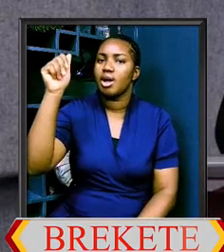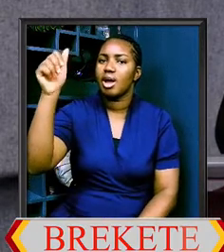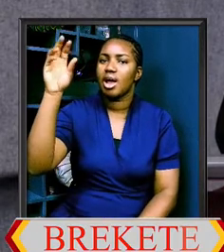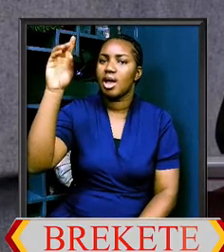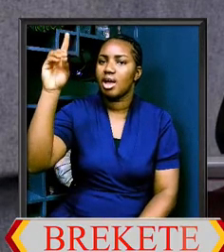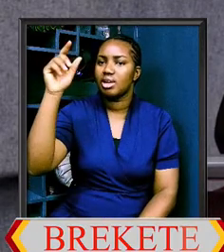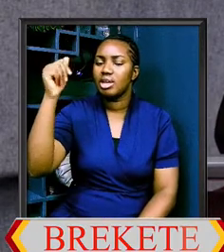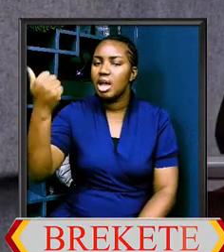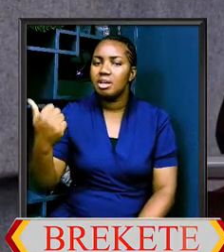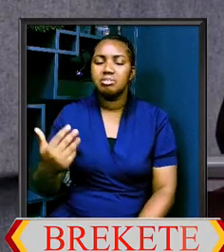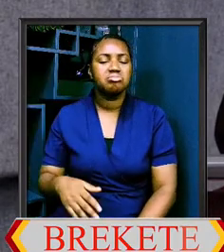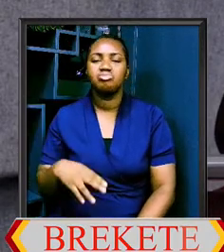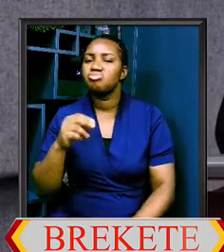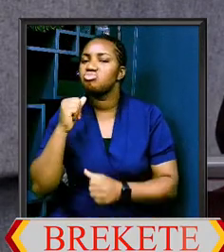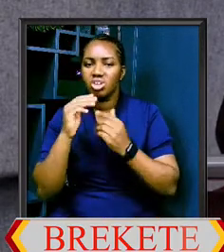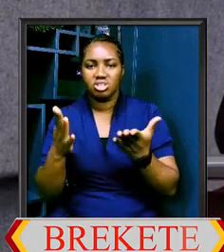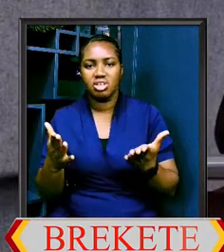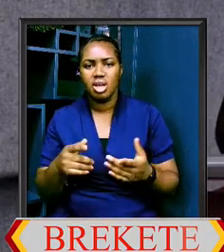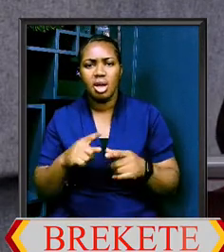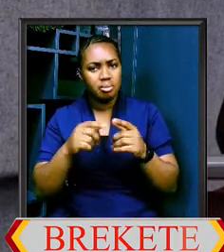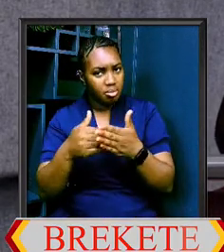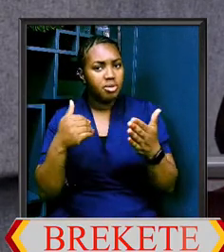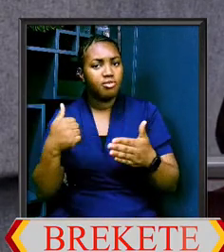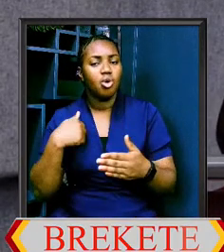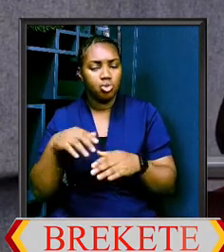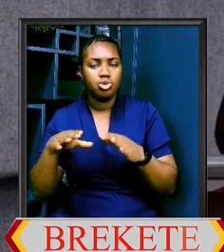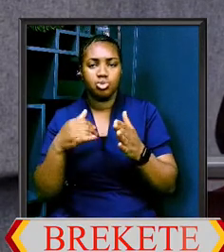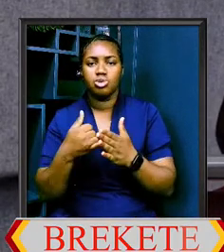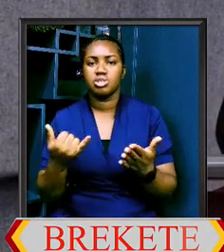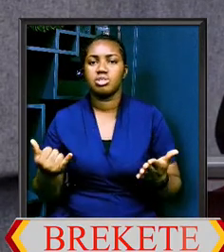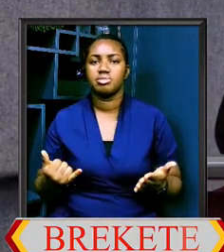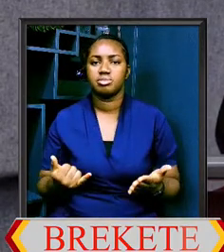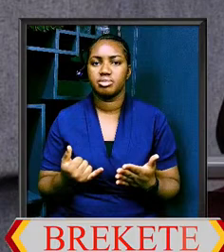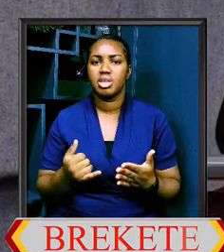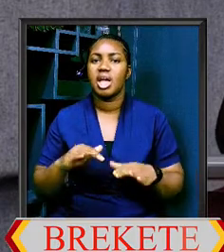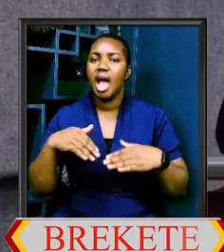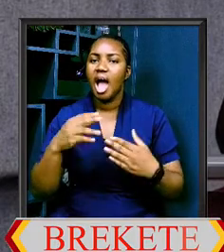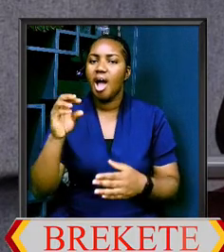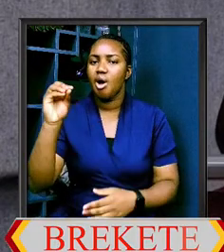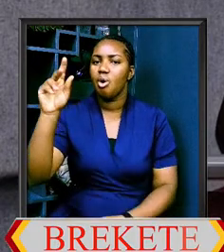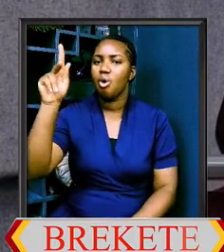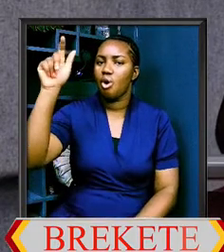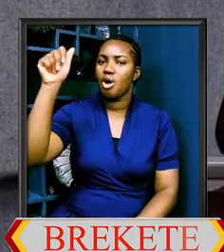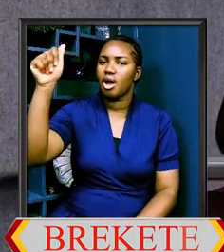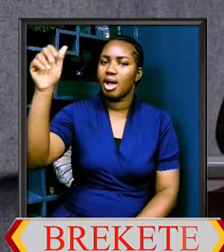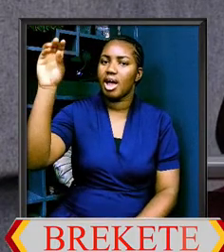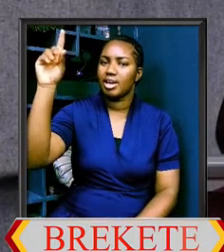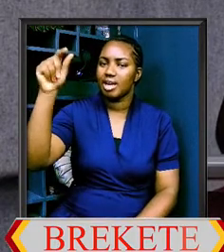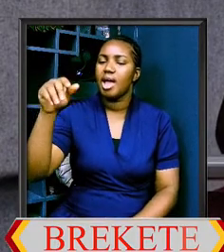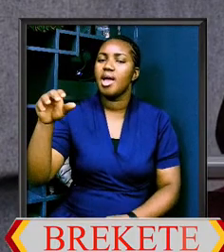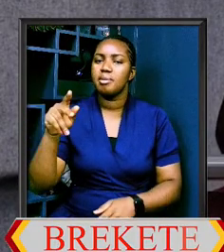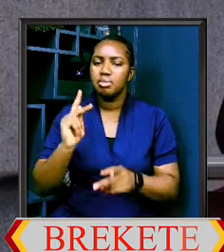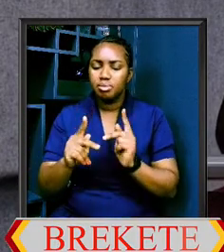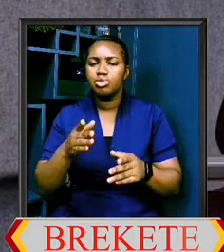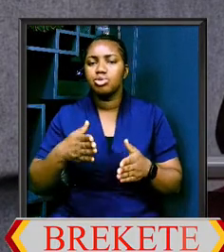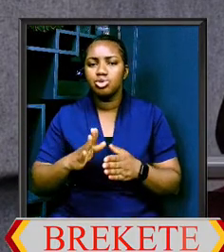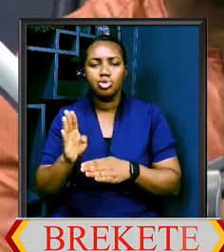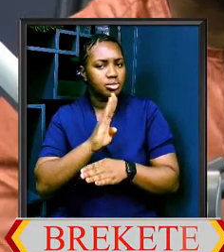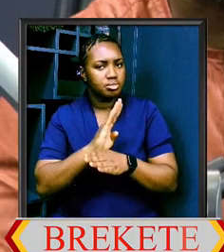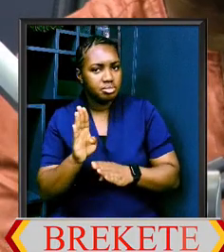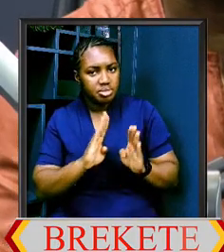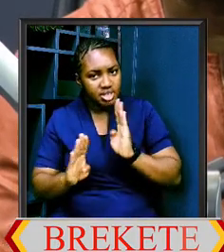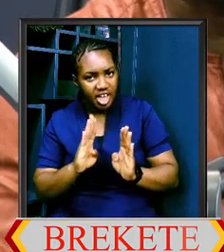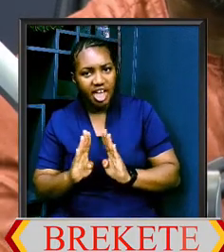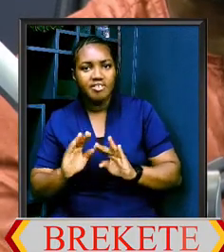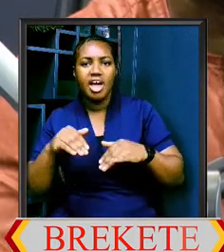video. But before, when they do? What they do? How Okada people supposed to behave to customers? Sir. Yes, sir. How not to